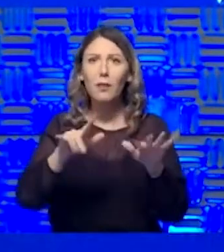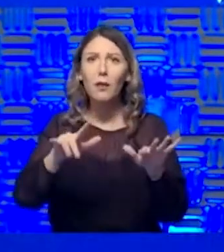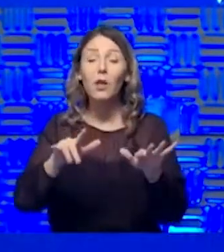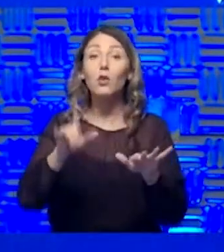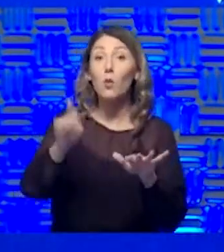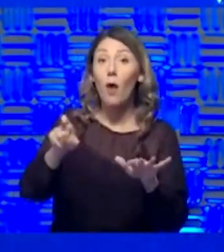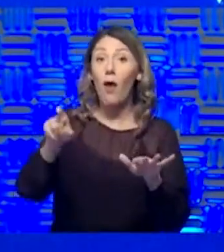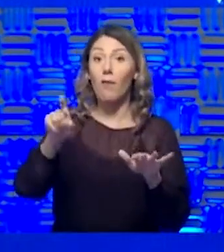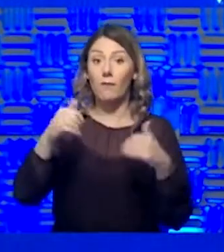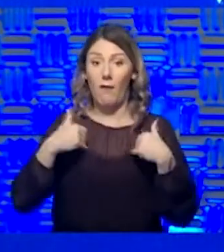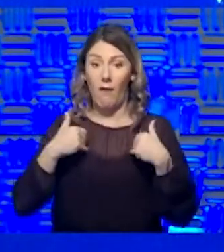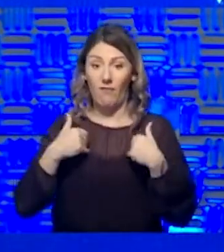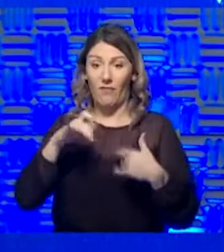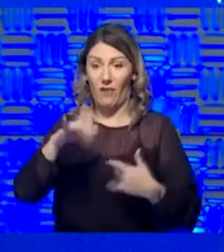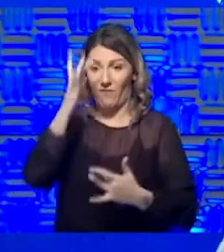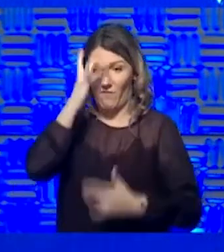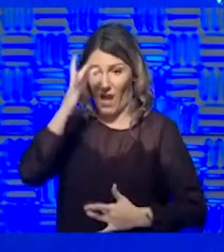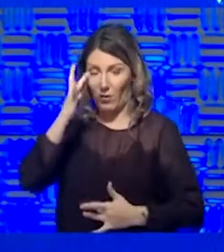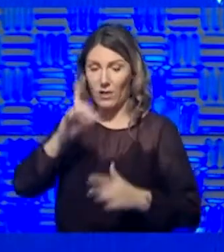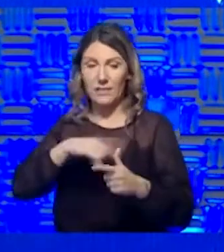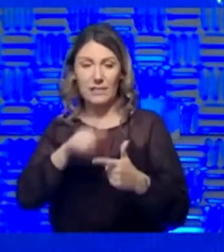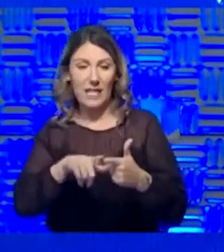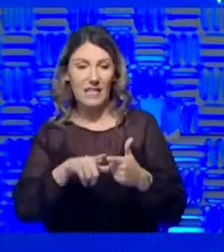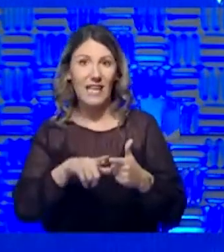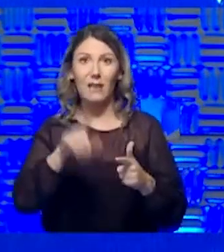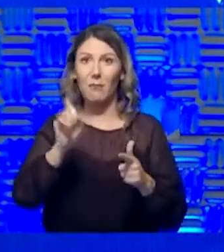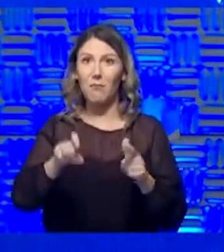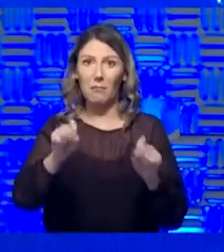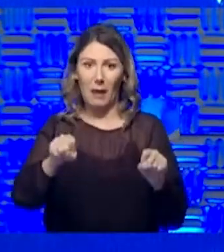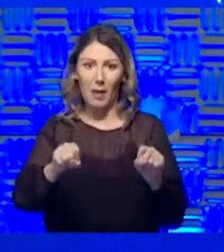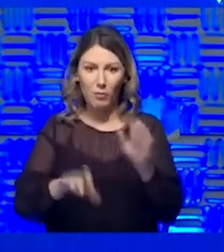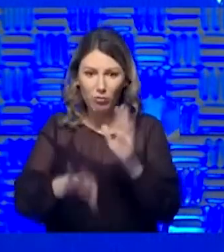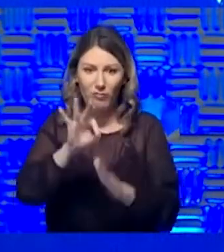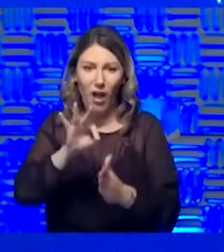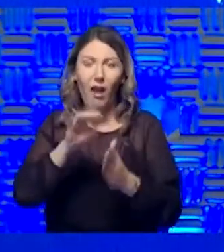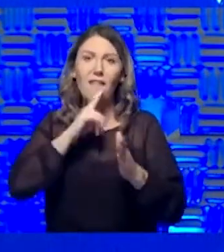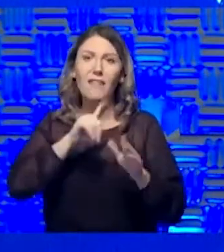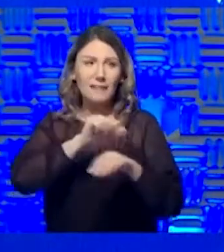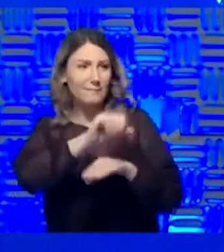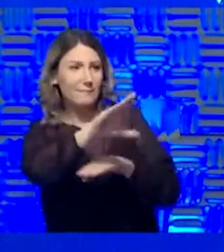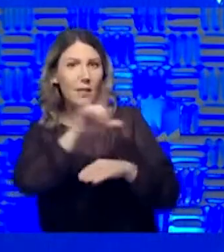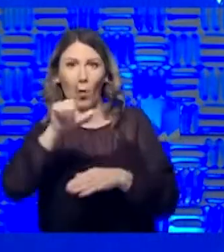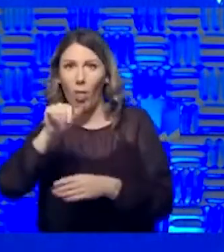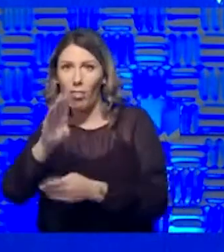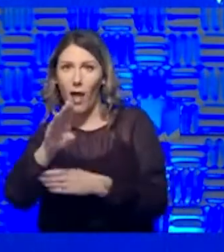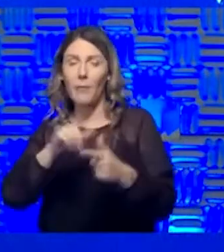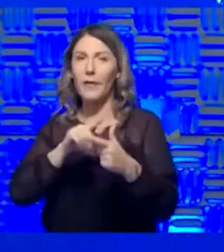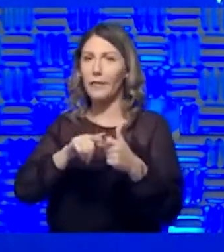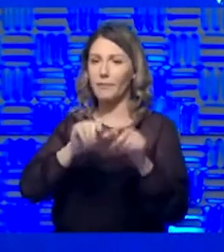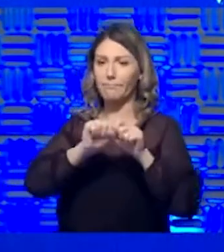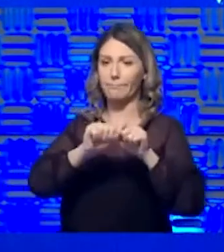virus, and the virus has to be culturable in order to know that it's growing and therefore can be infective to someone else.